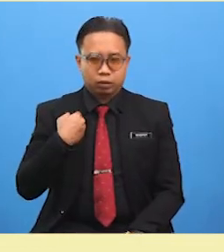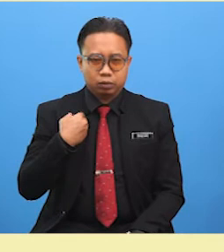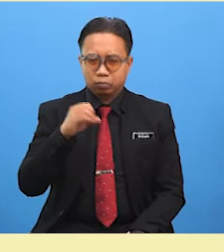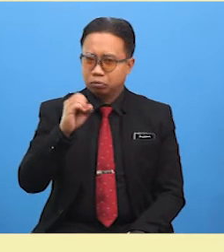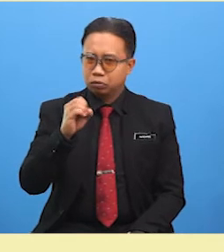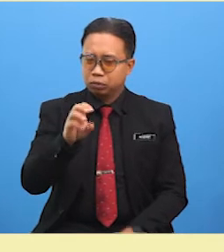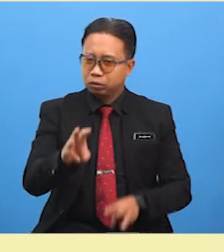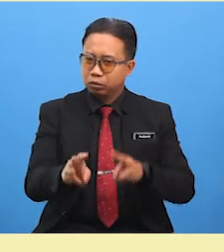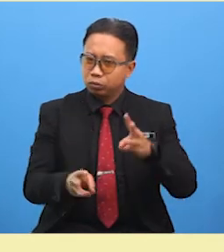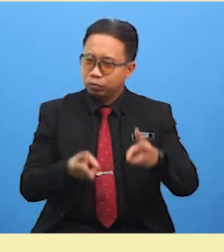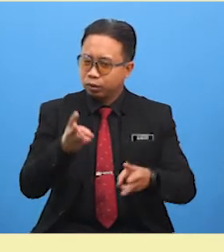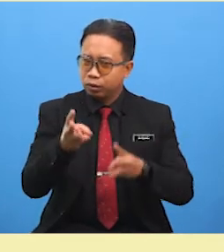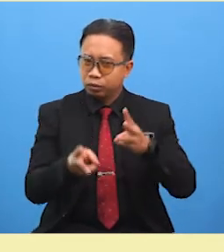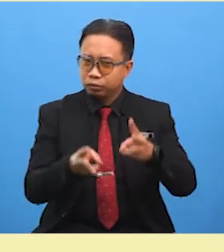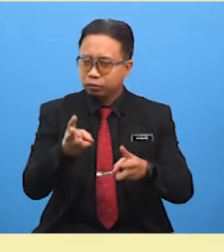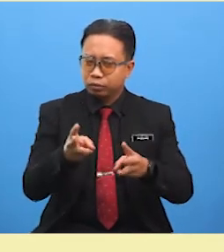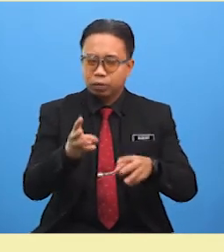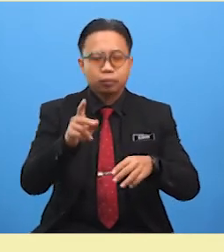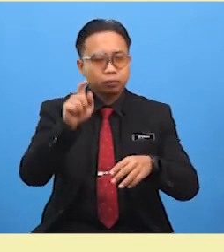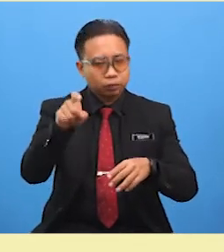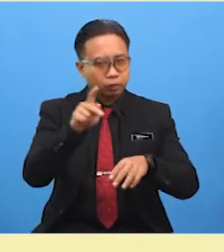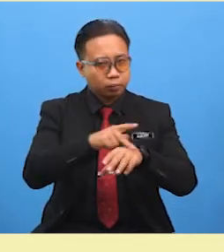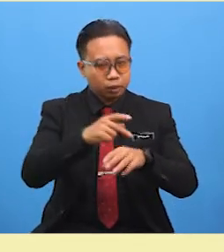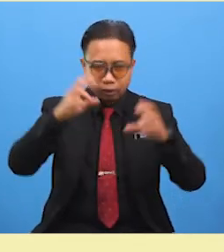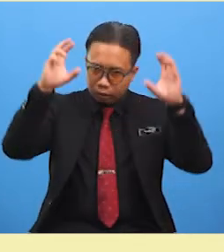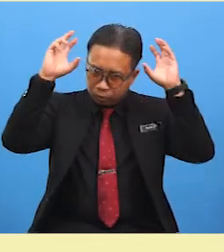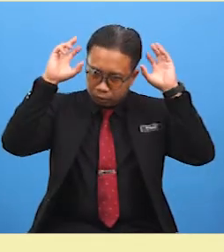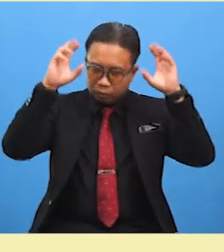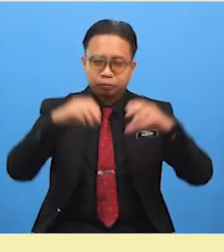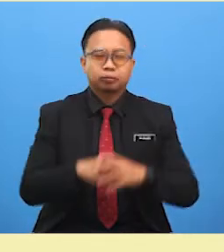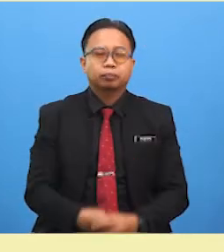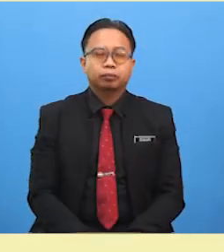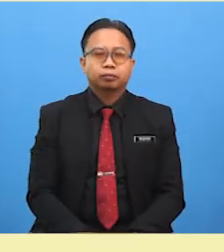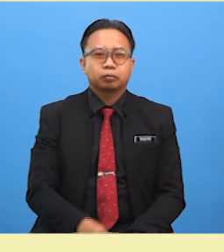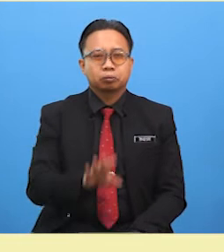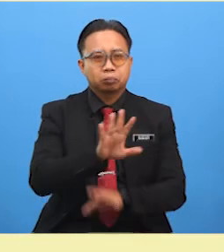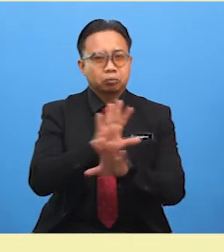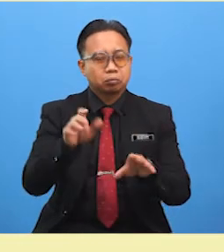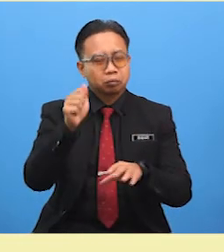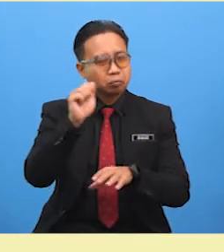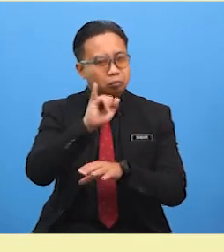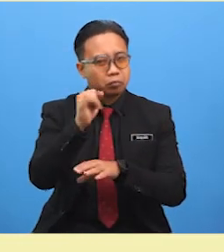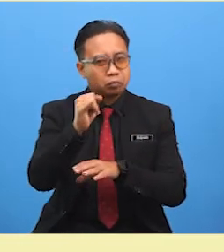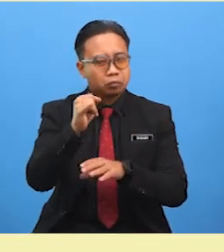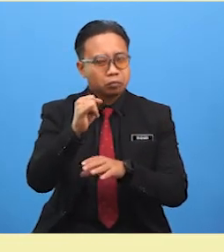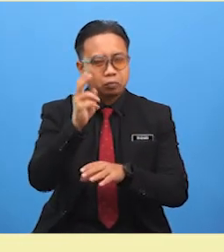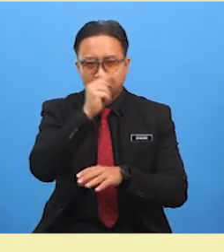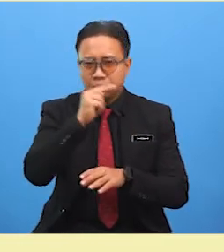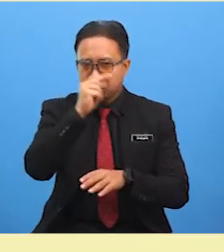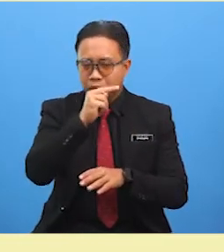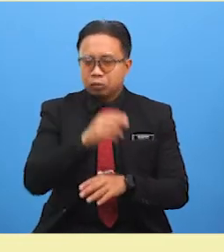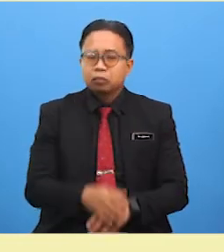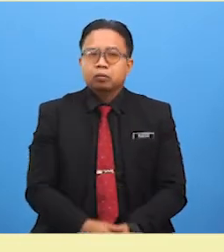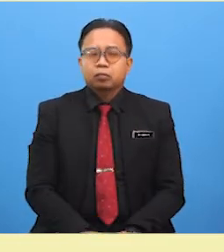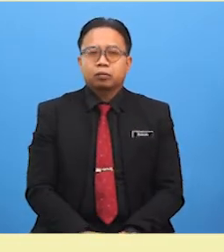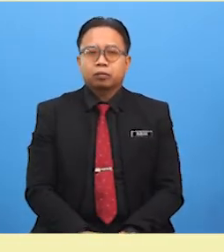wheels, and drivers must wear a helmet and warm clothes. You would not survive in normal clothing like this. since